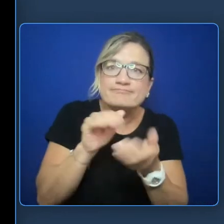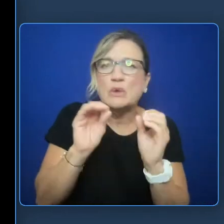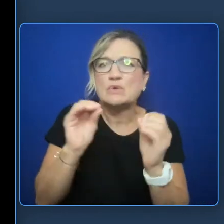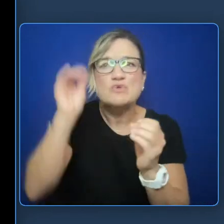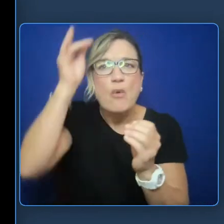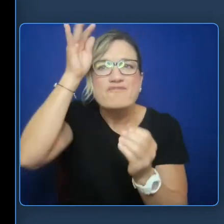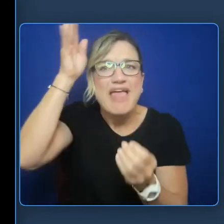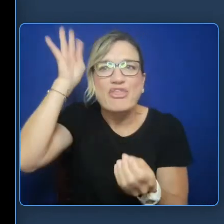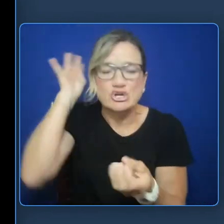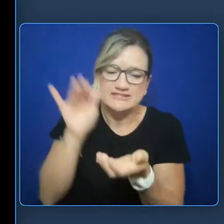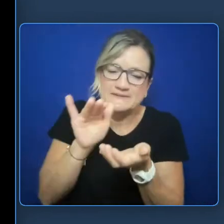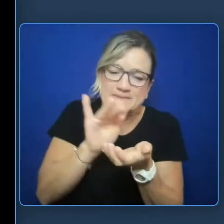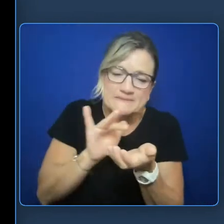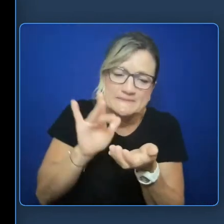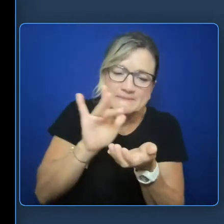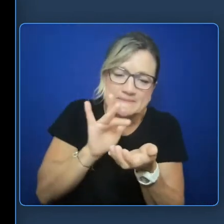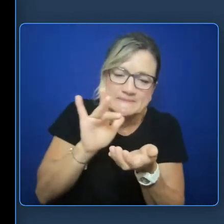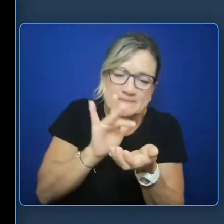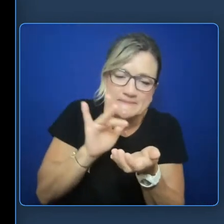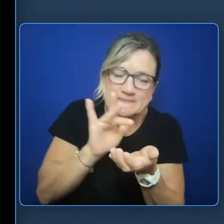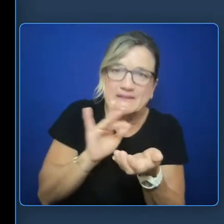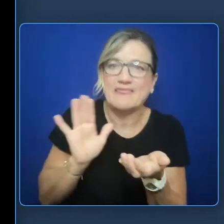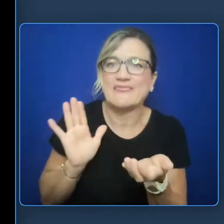a fingertip.